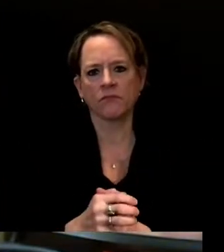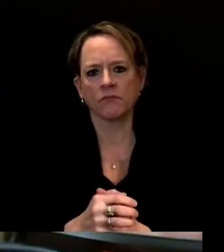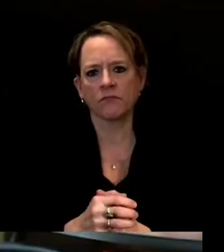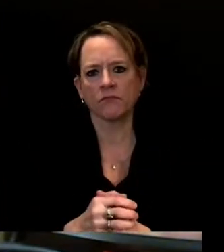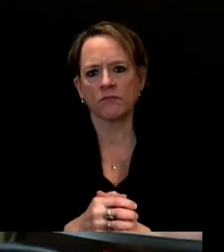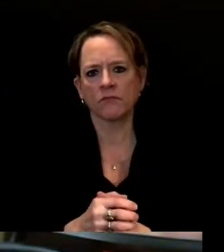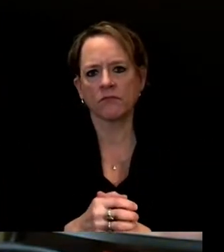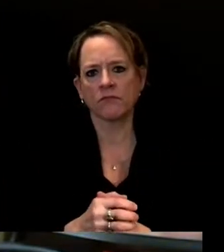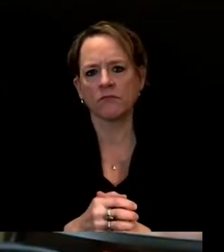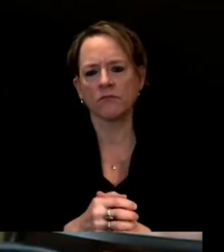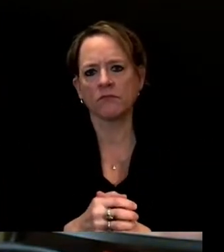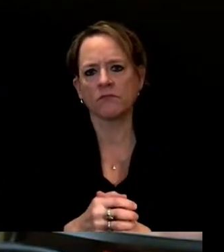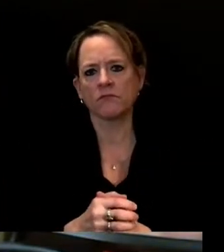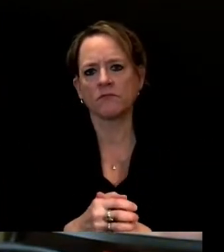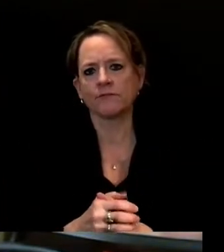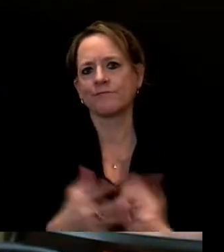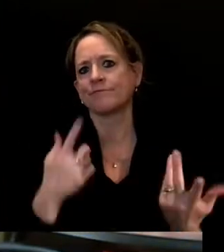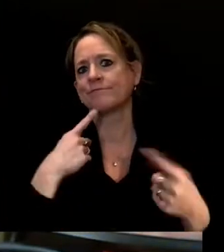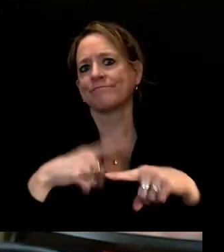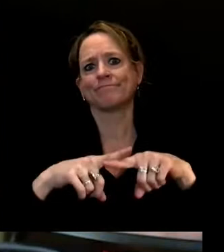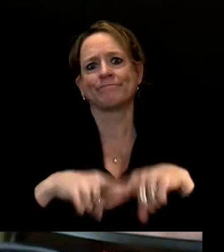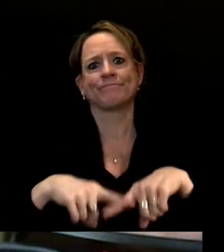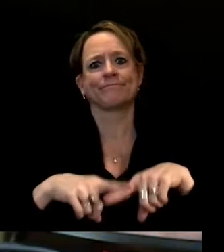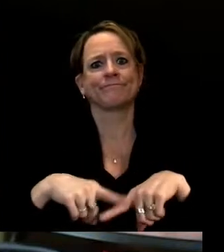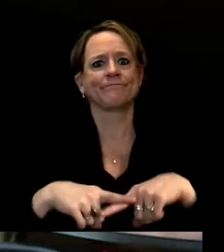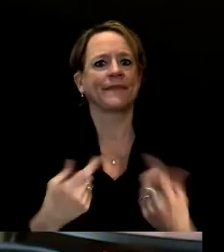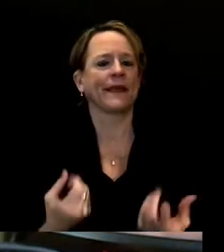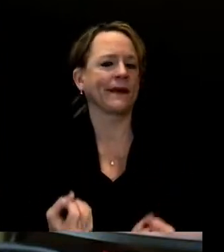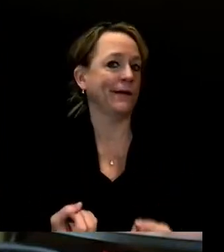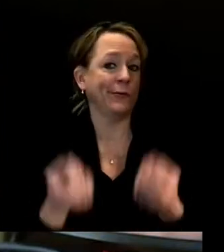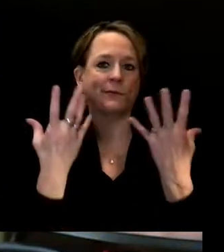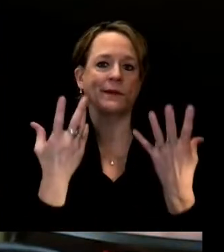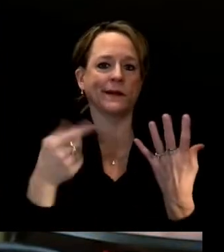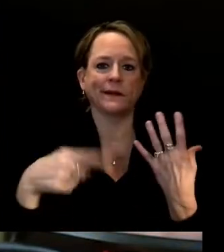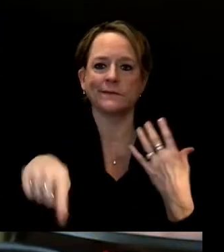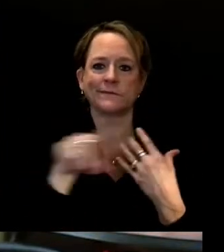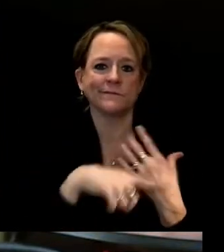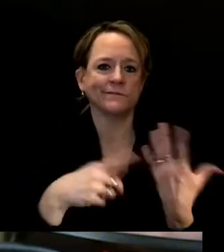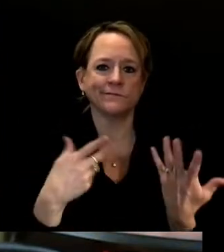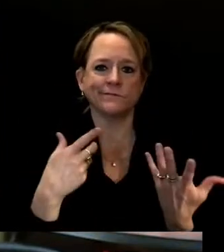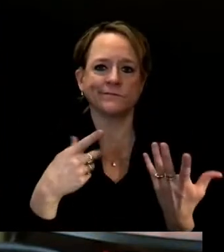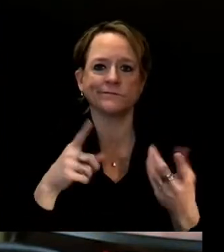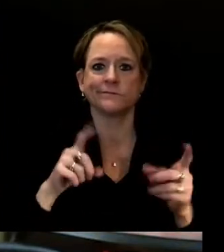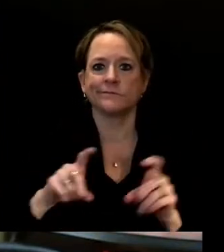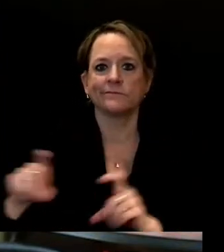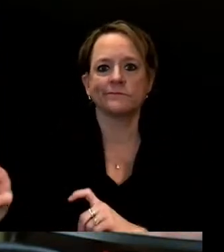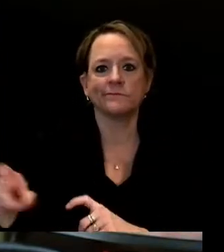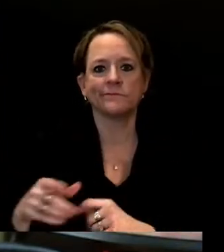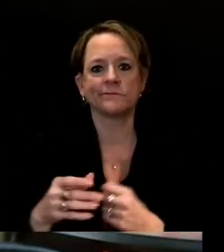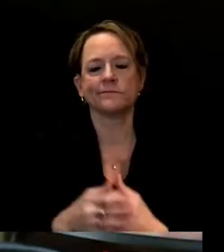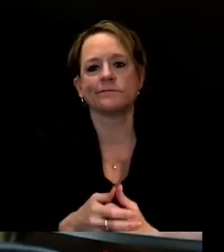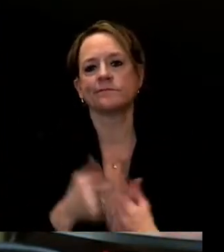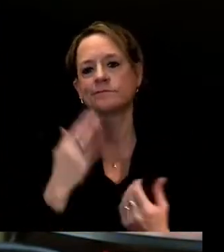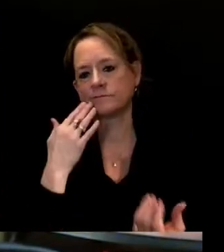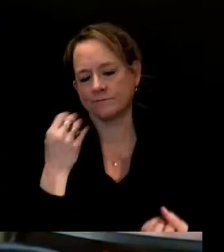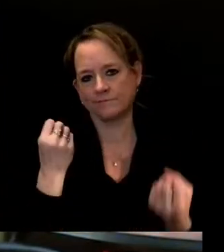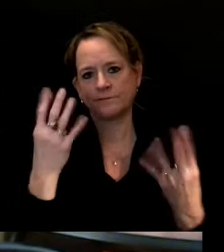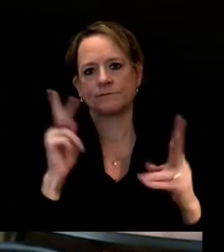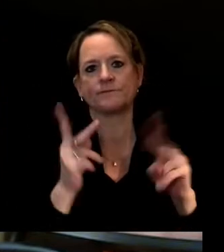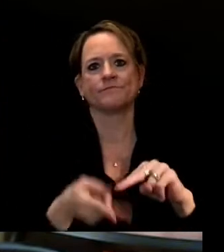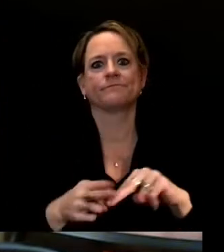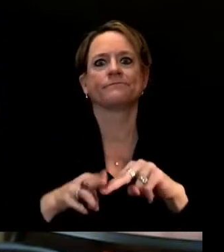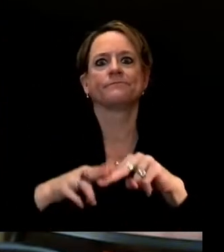So this we've been processing a record number of tests week over week. And the best thing that we can be